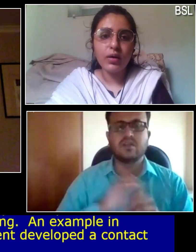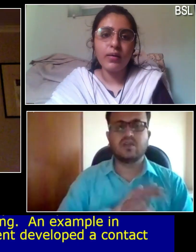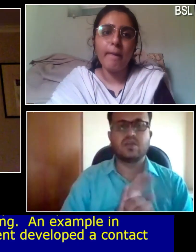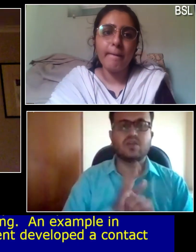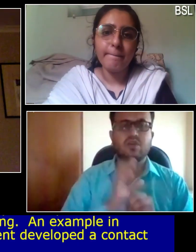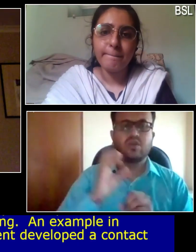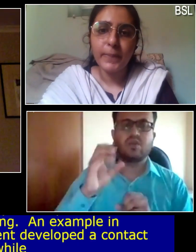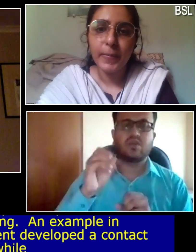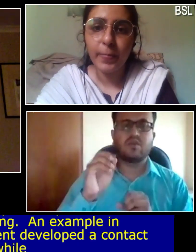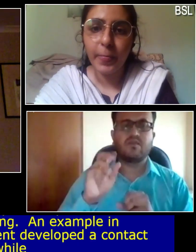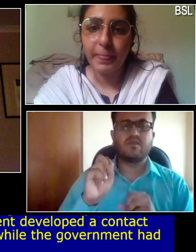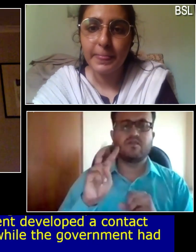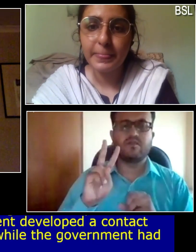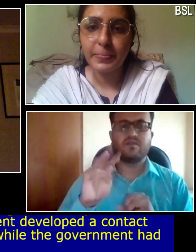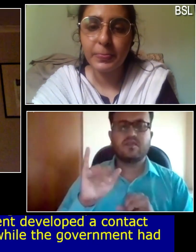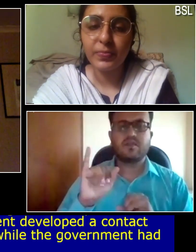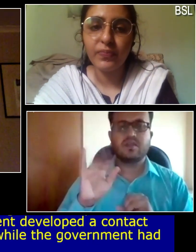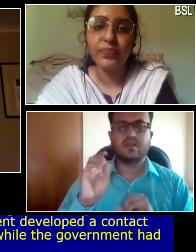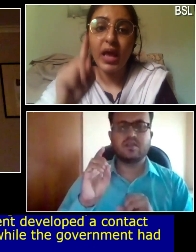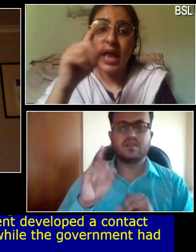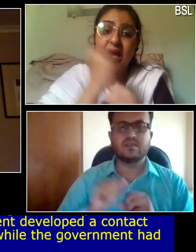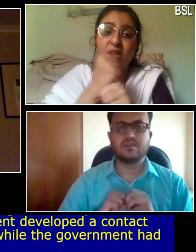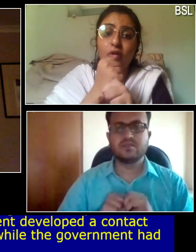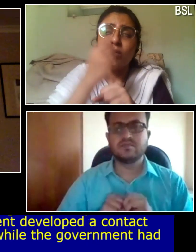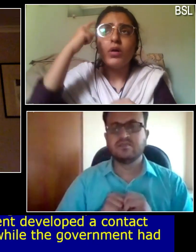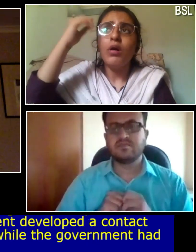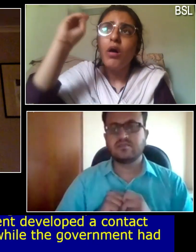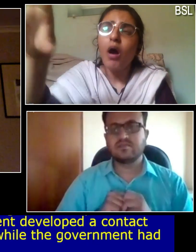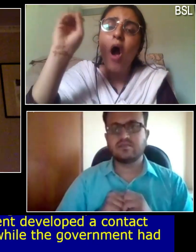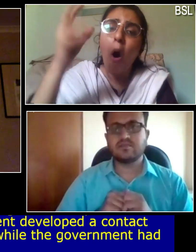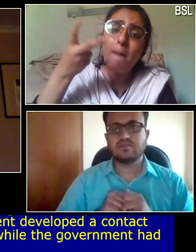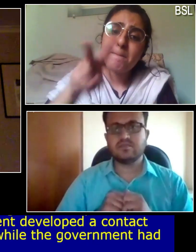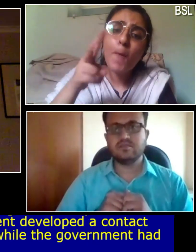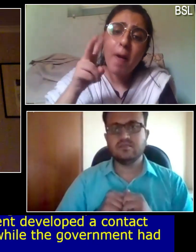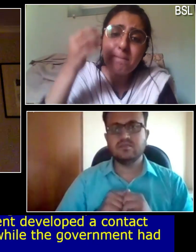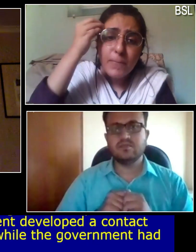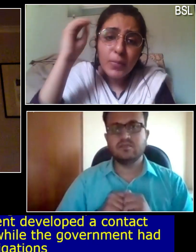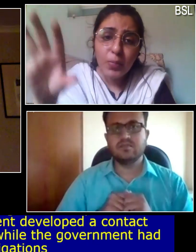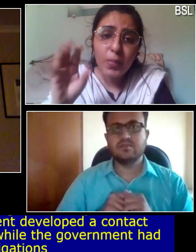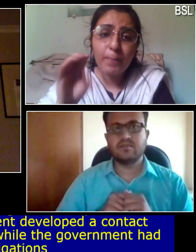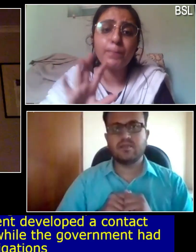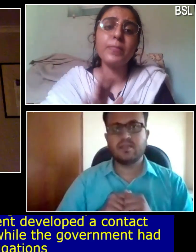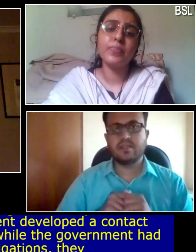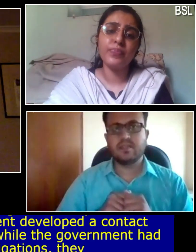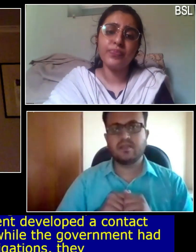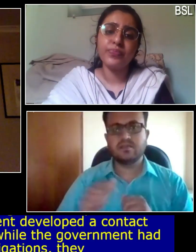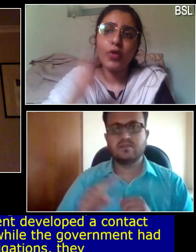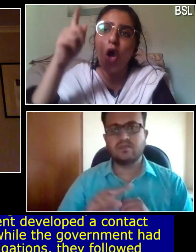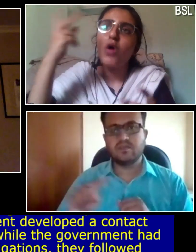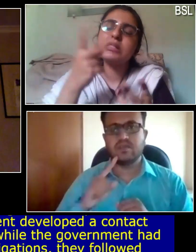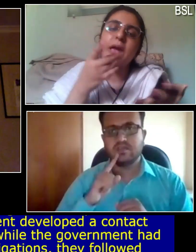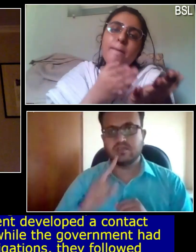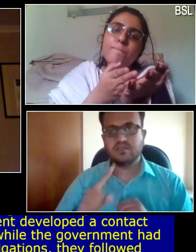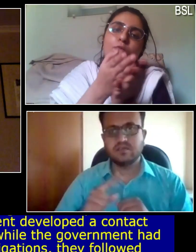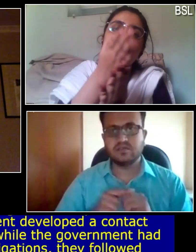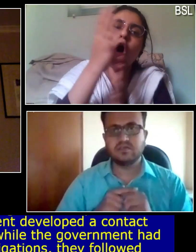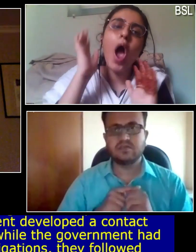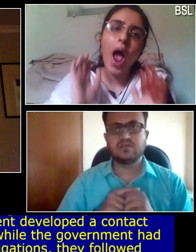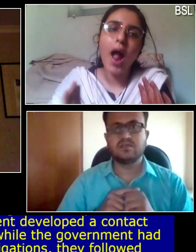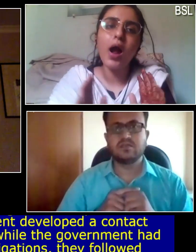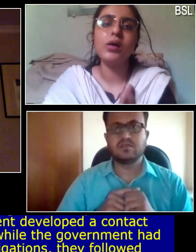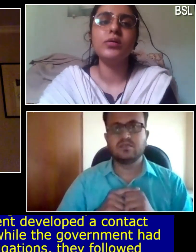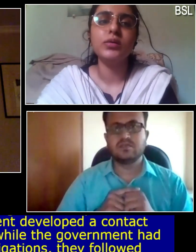government had to be reminded of its accessibility obligations, they followed through. But